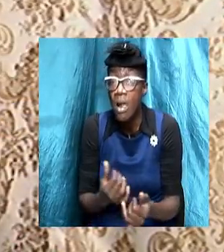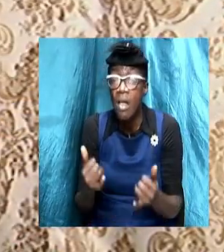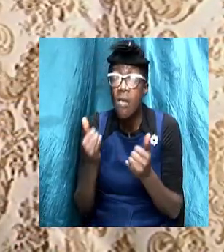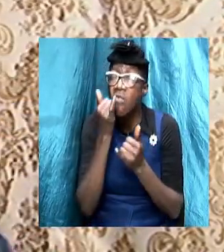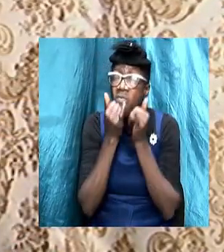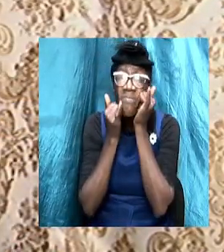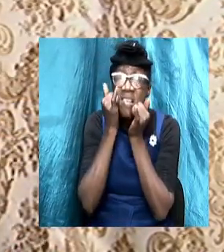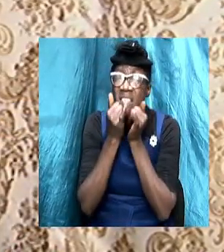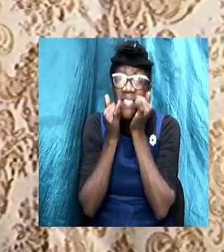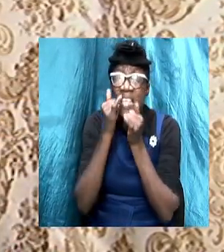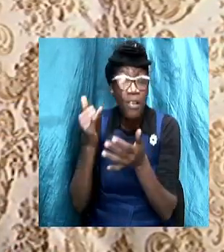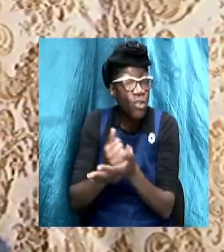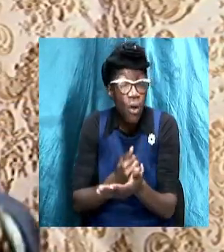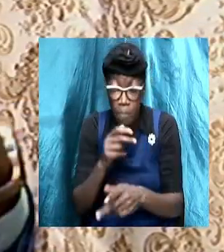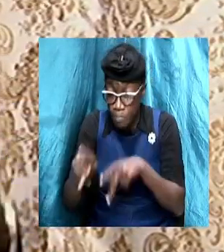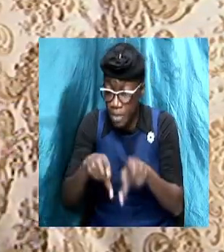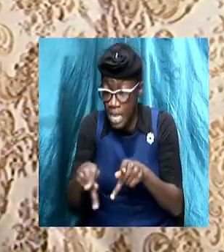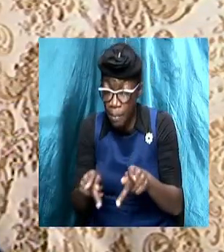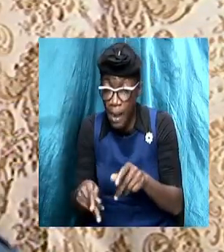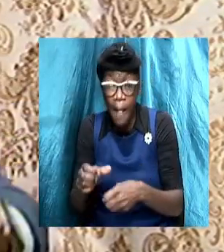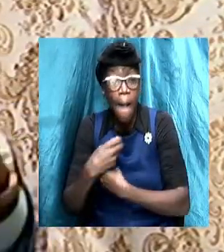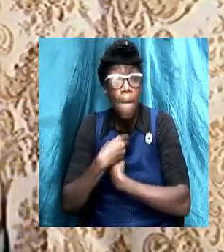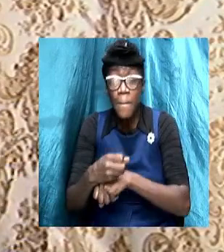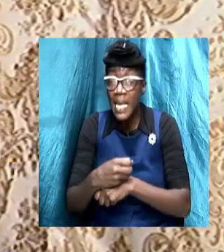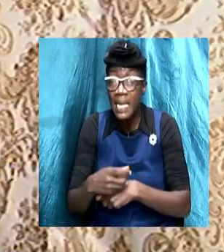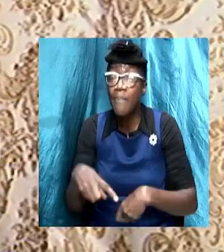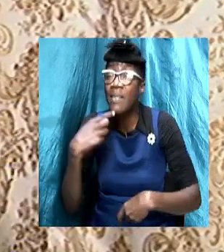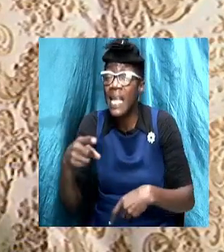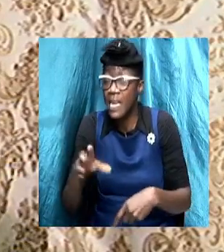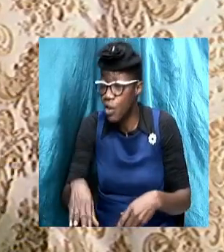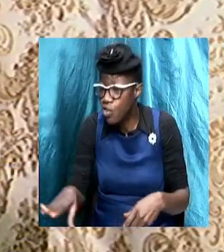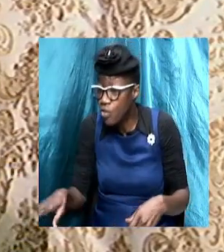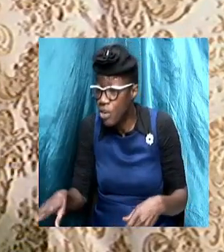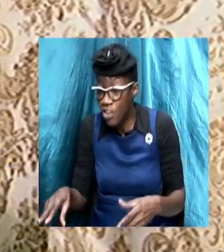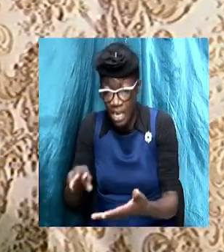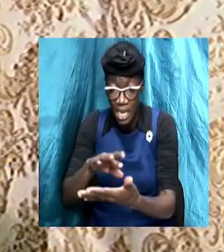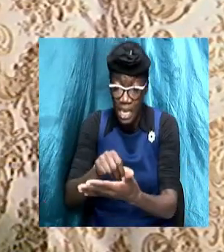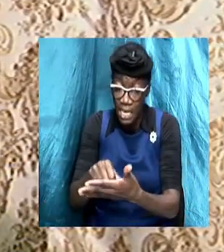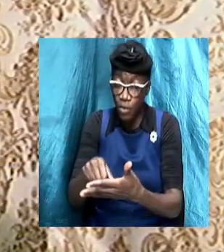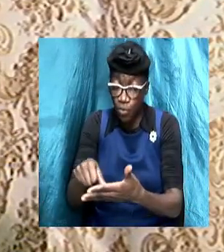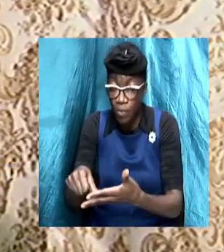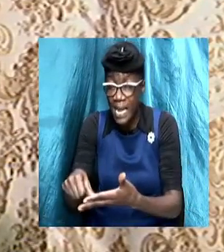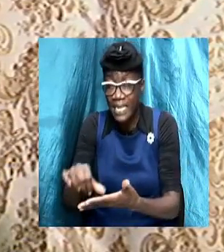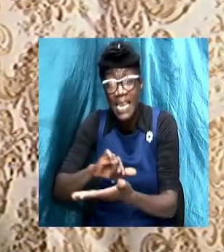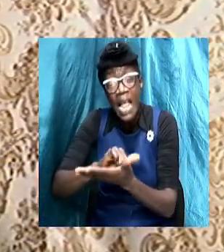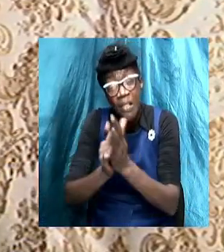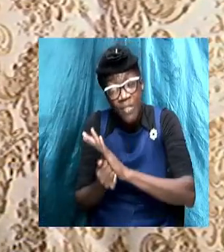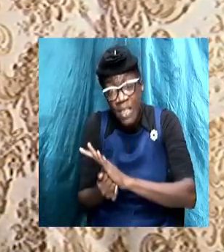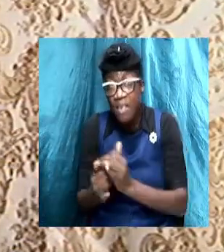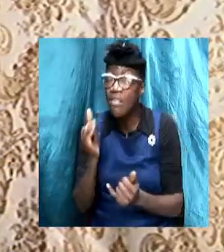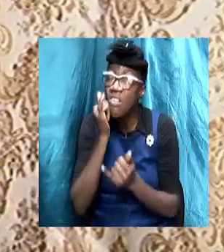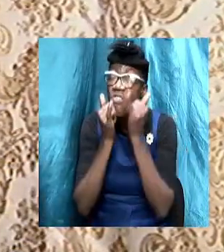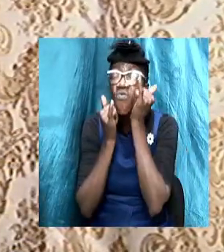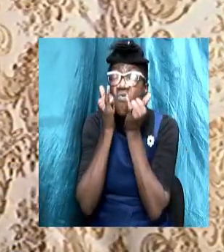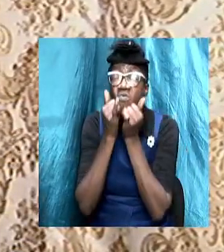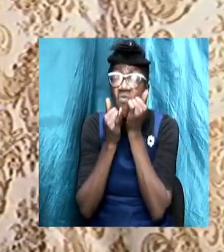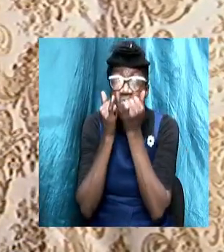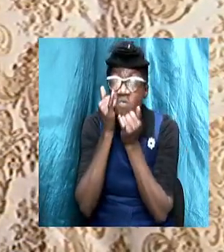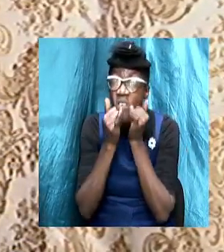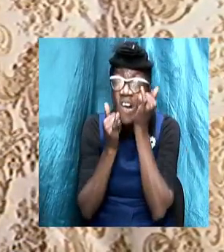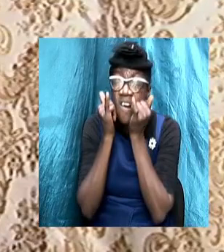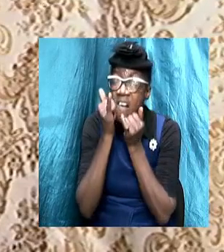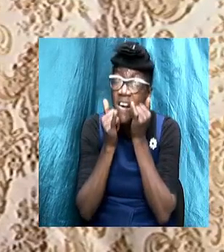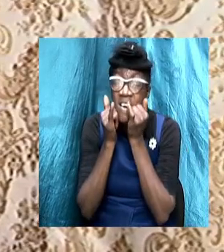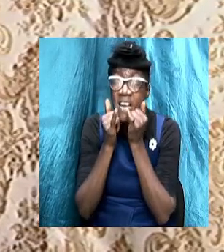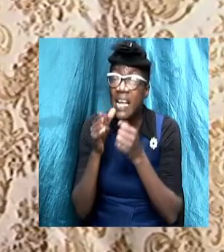he's telling the children in his song, in his writing, that look here, these are the mistakes that they have made and you should avoid